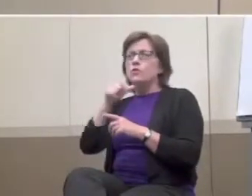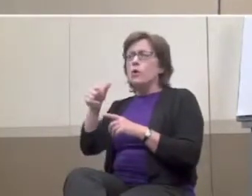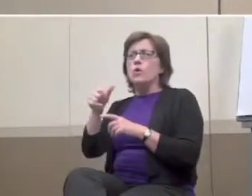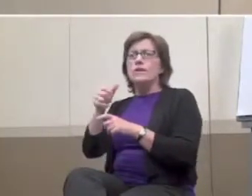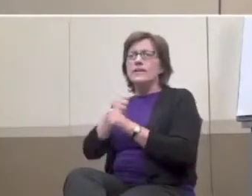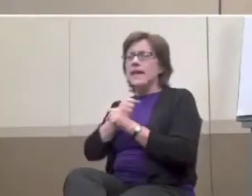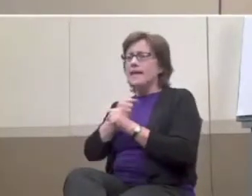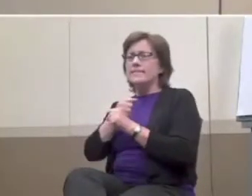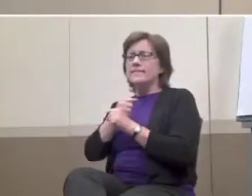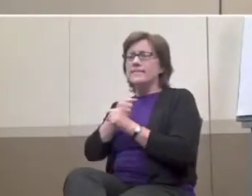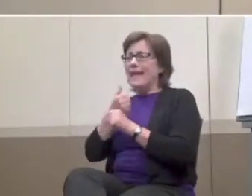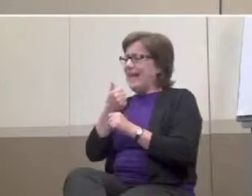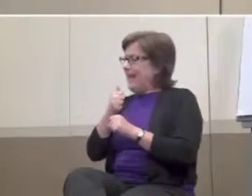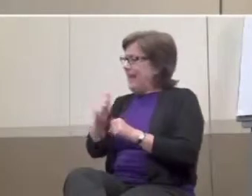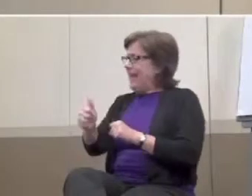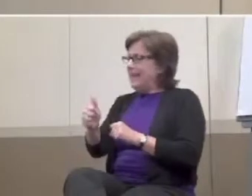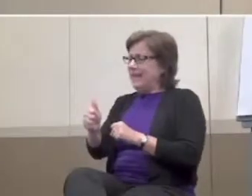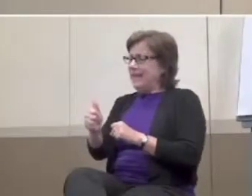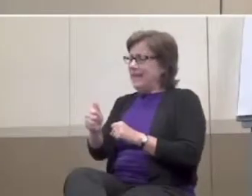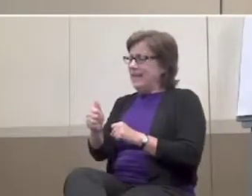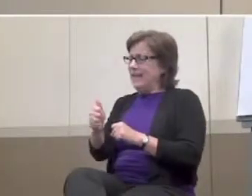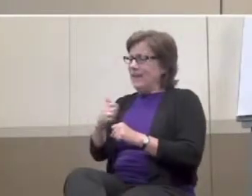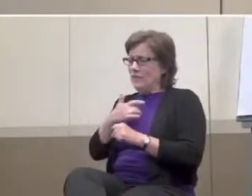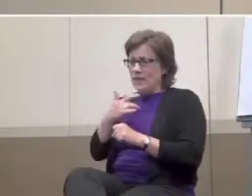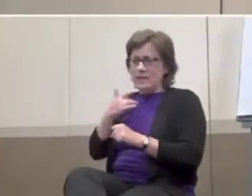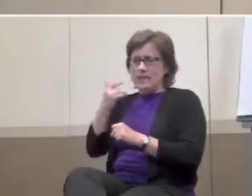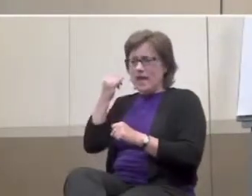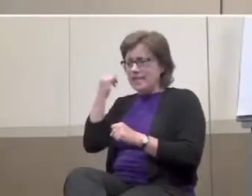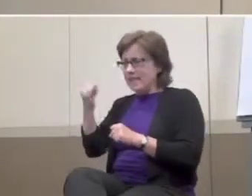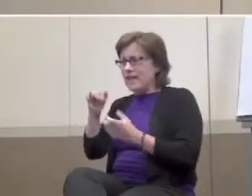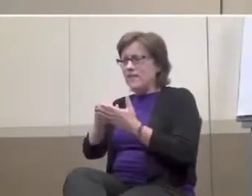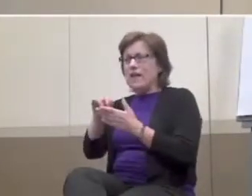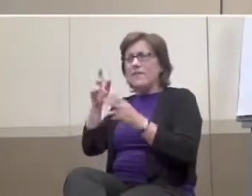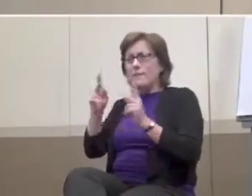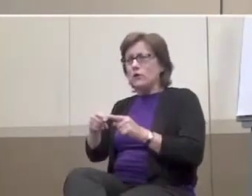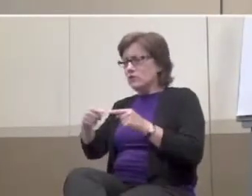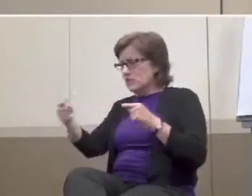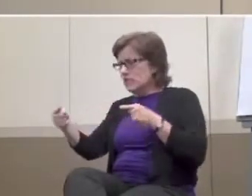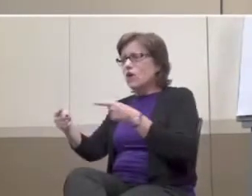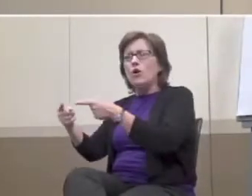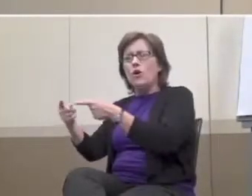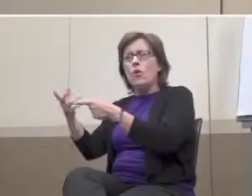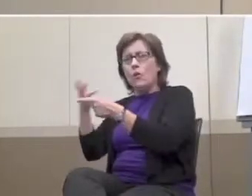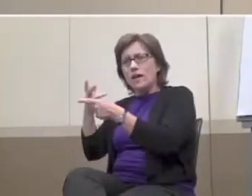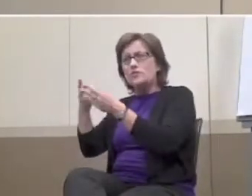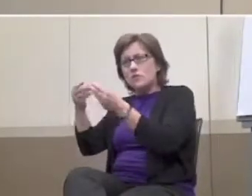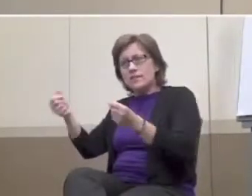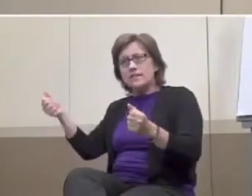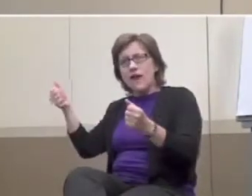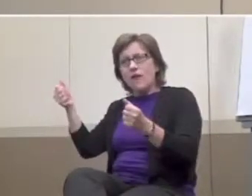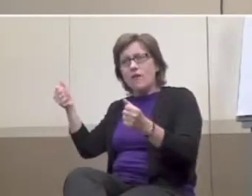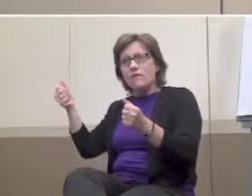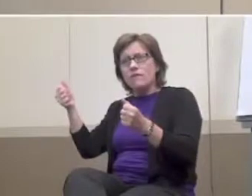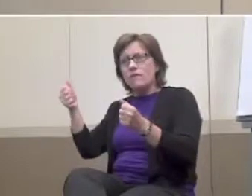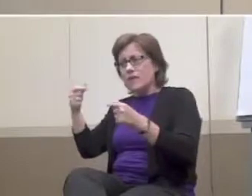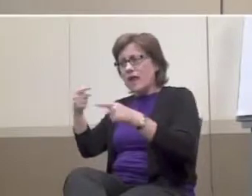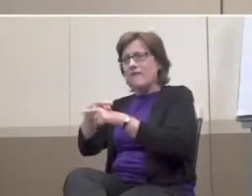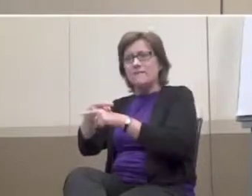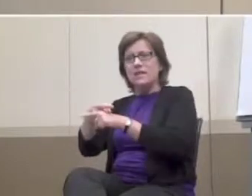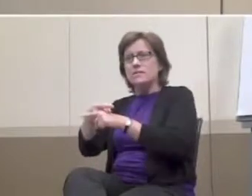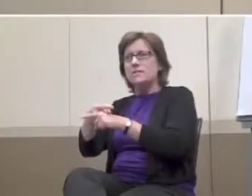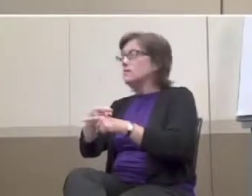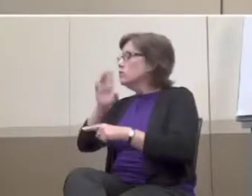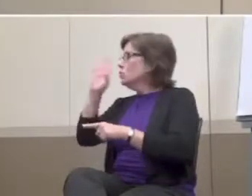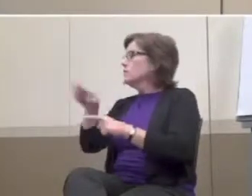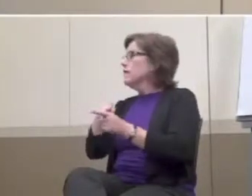person across that table wants to resolve this conflict with you, then you'll never reach a compromise. Because